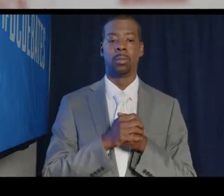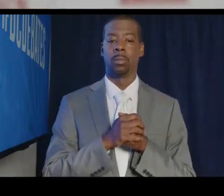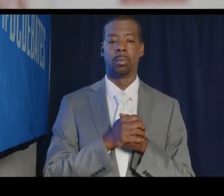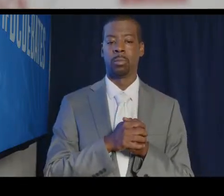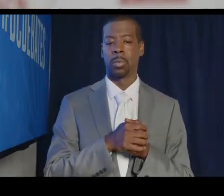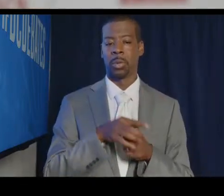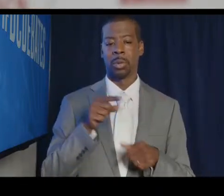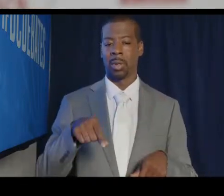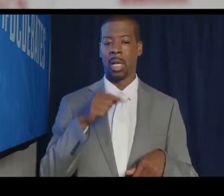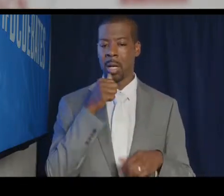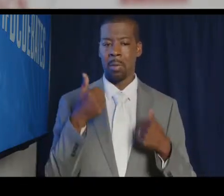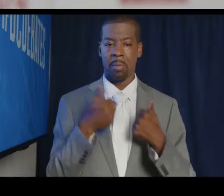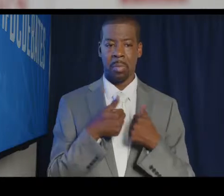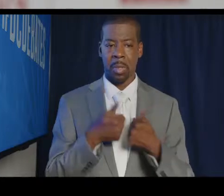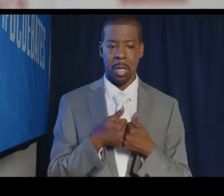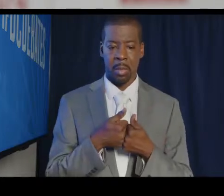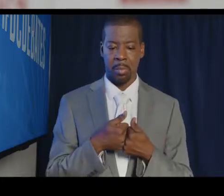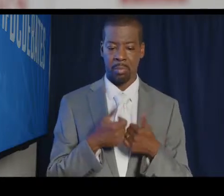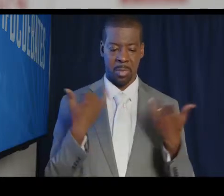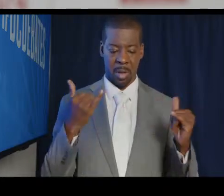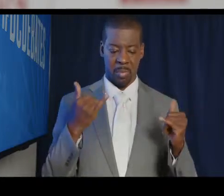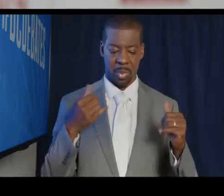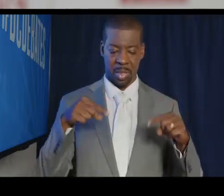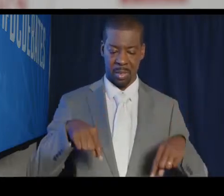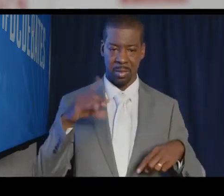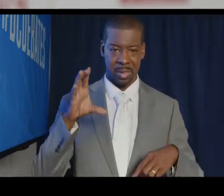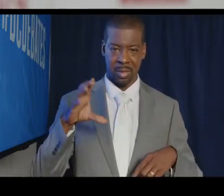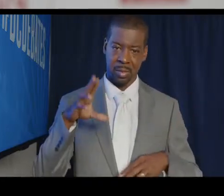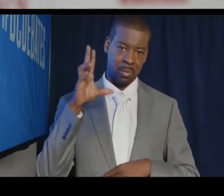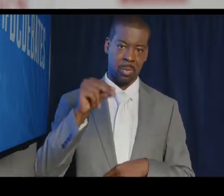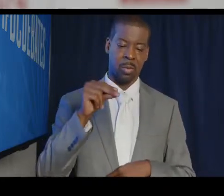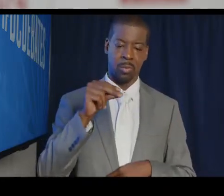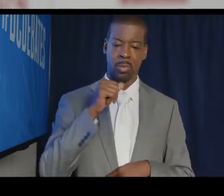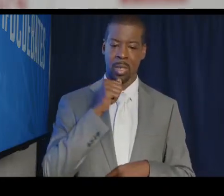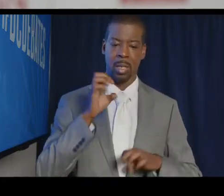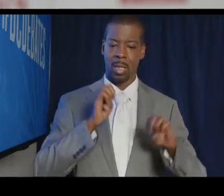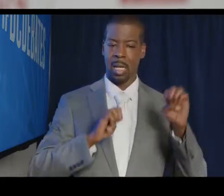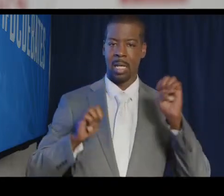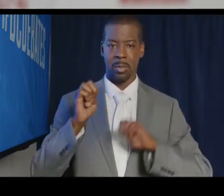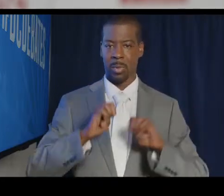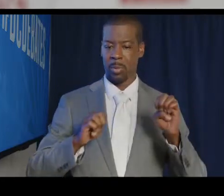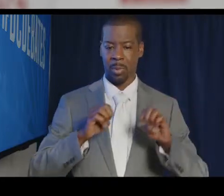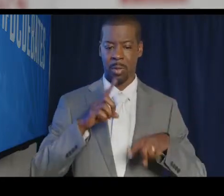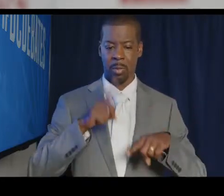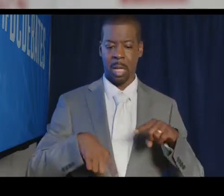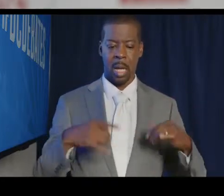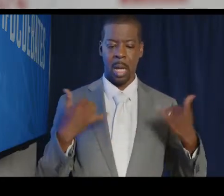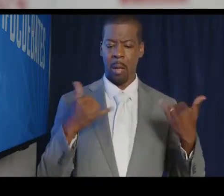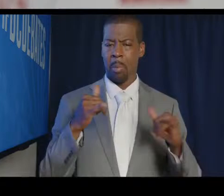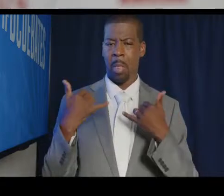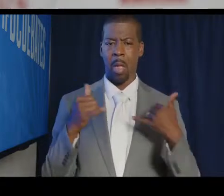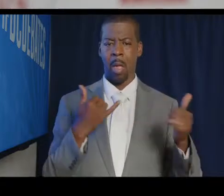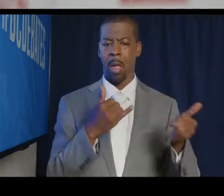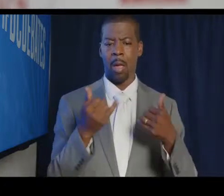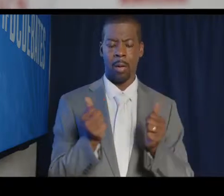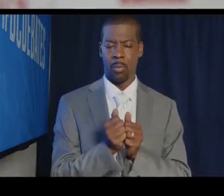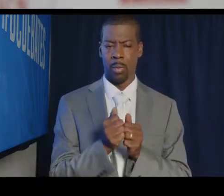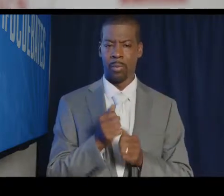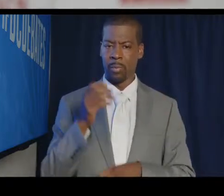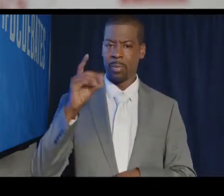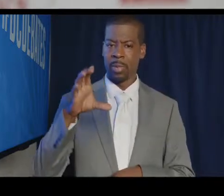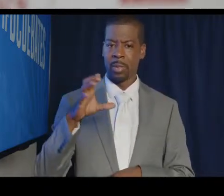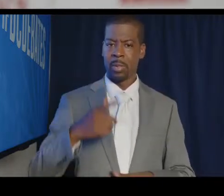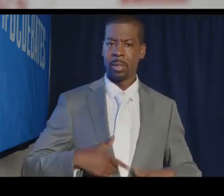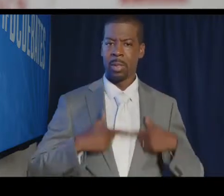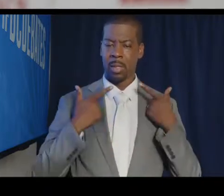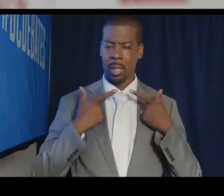playground. We're not your project. We are not your experiment. You do not get to come and play around here with the lives of the people of the District